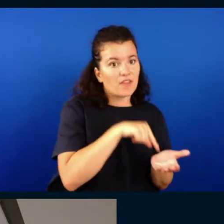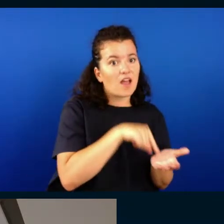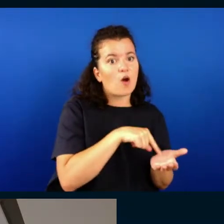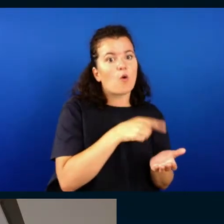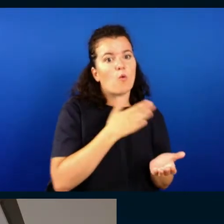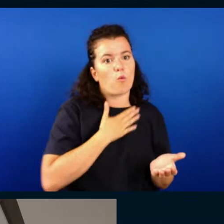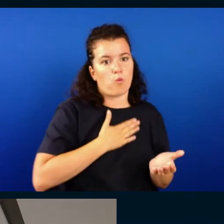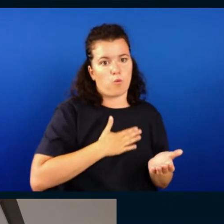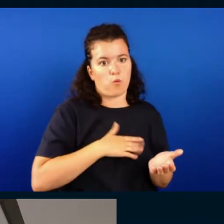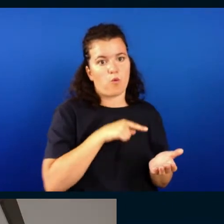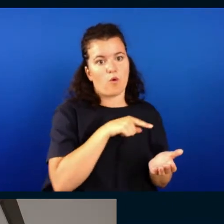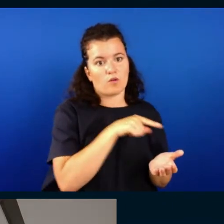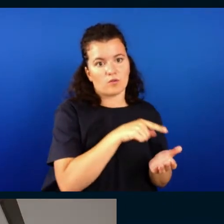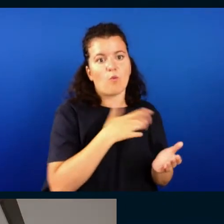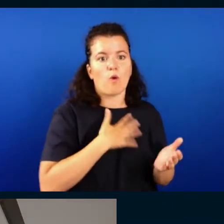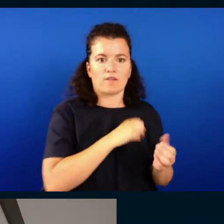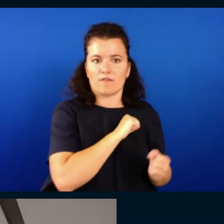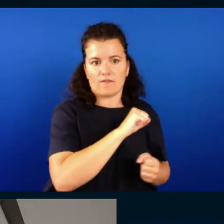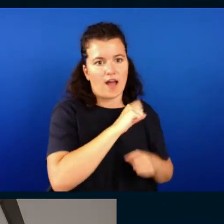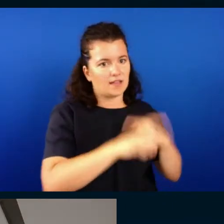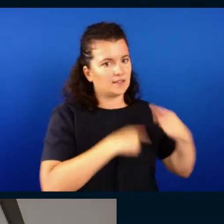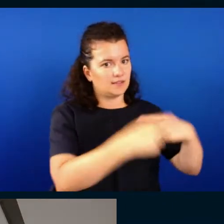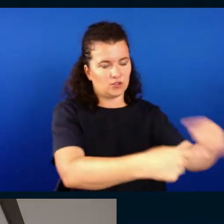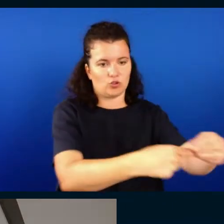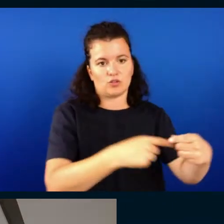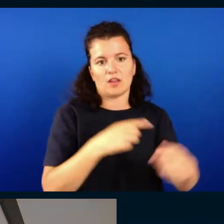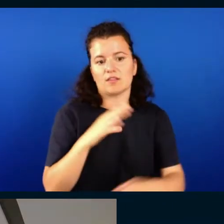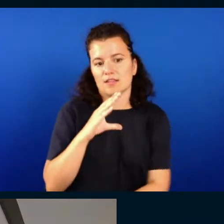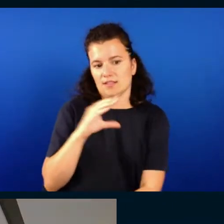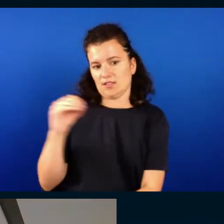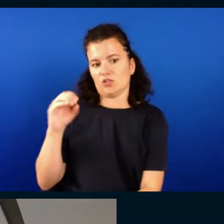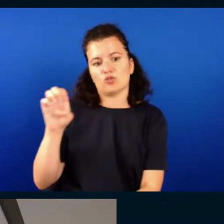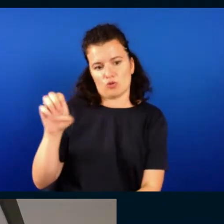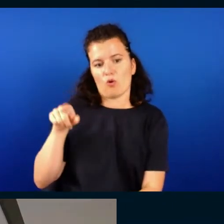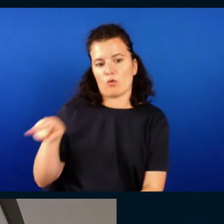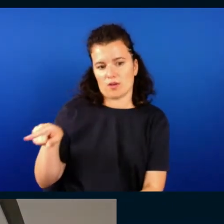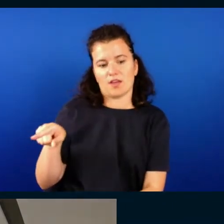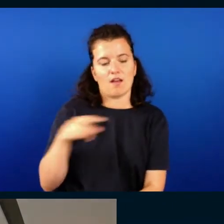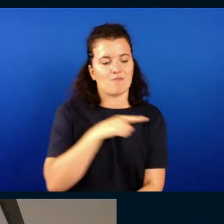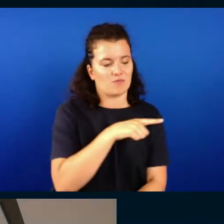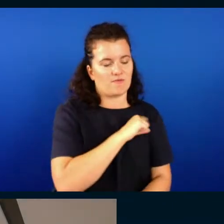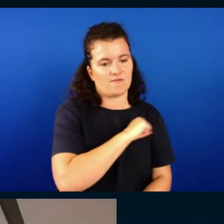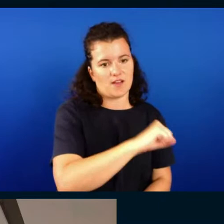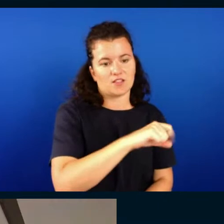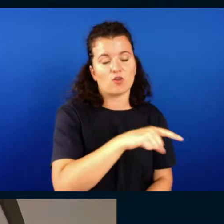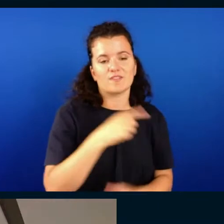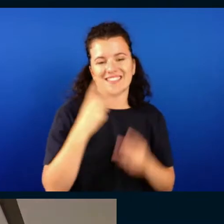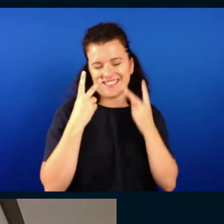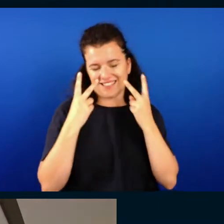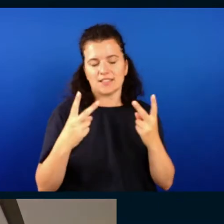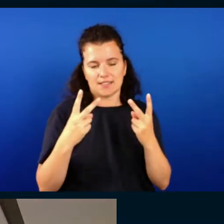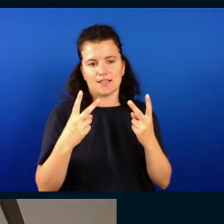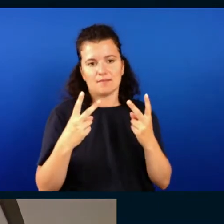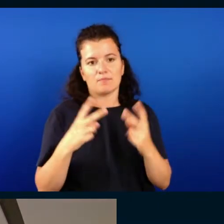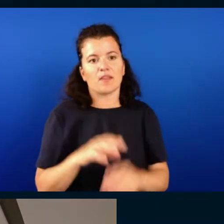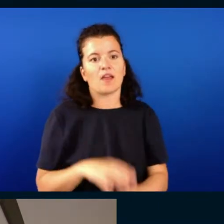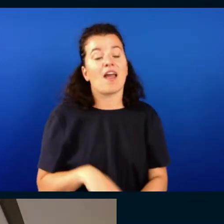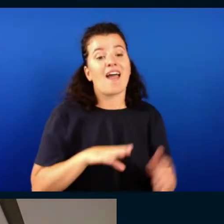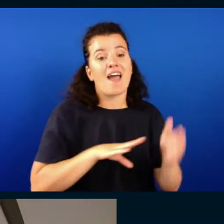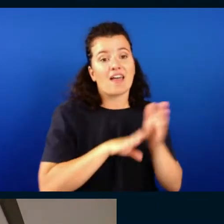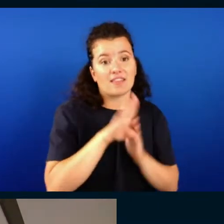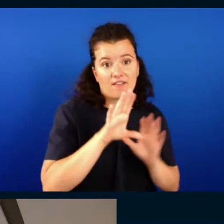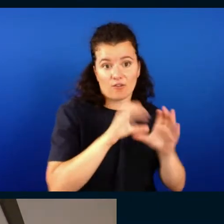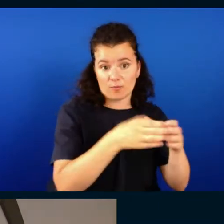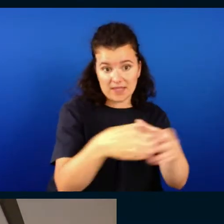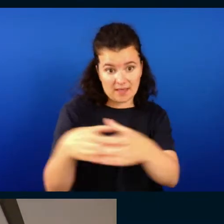than what CCOA provides. That is quite often what we see. And if the DevOps teams are capable